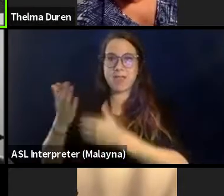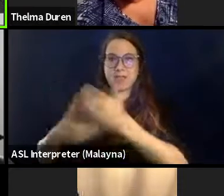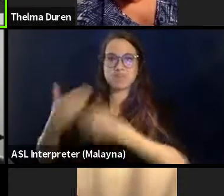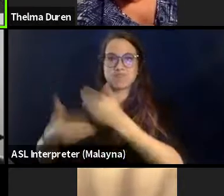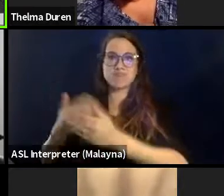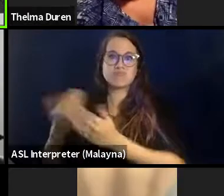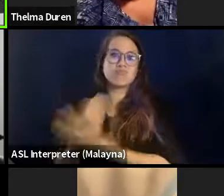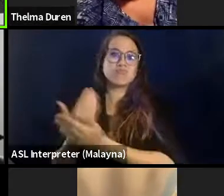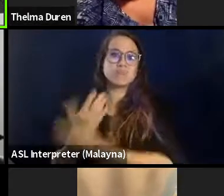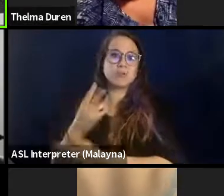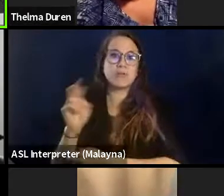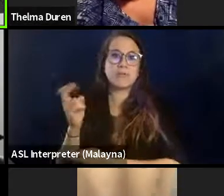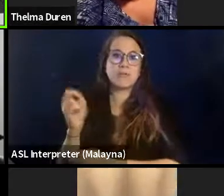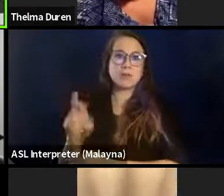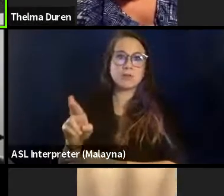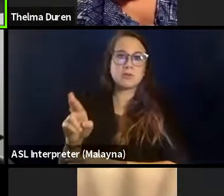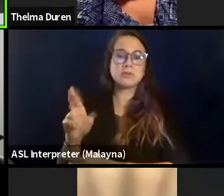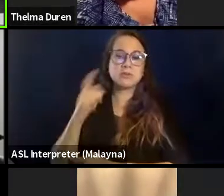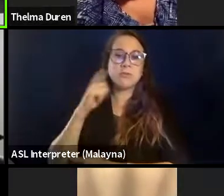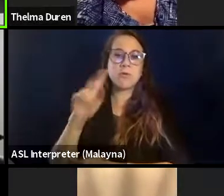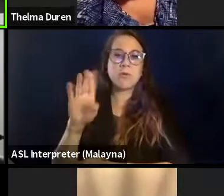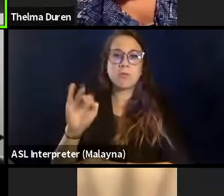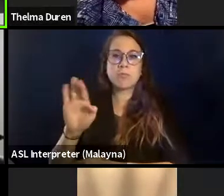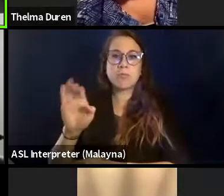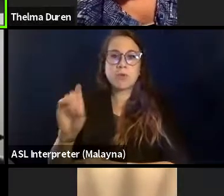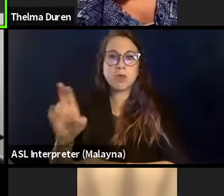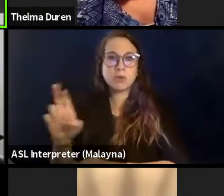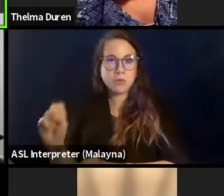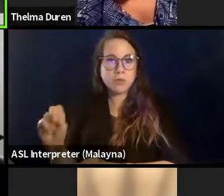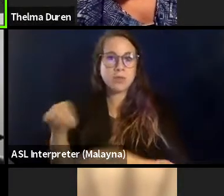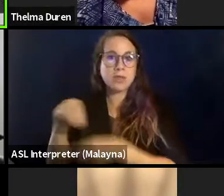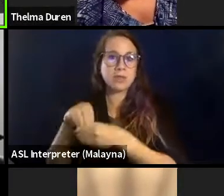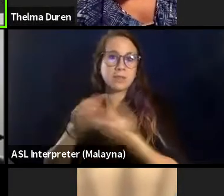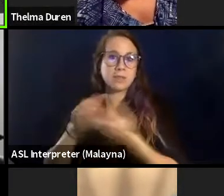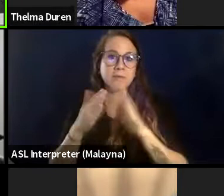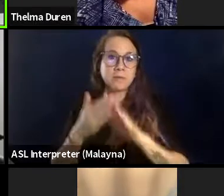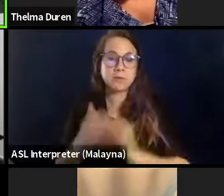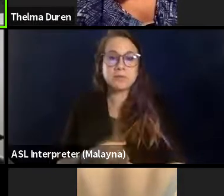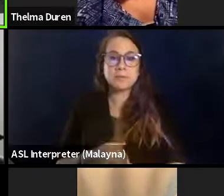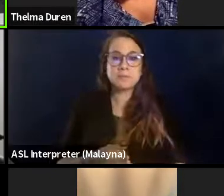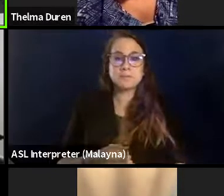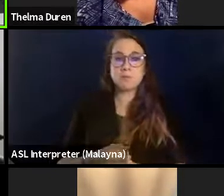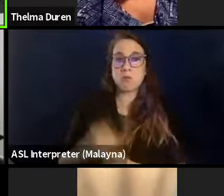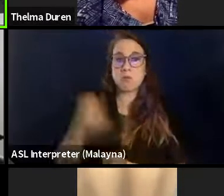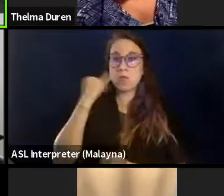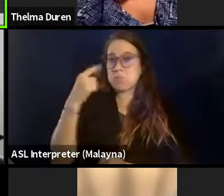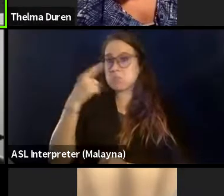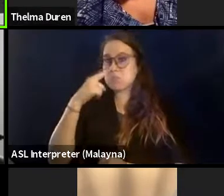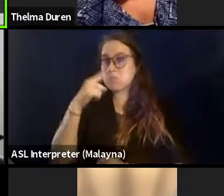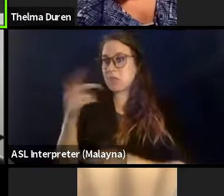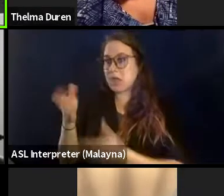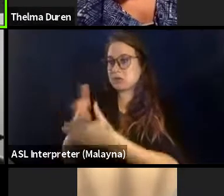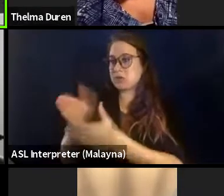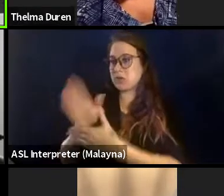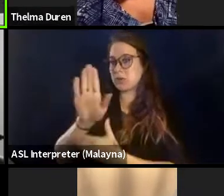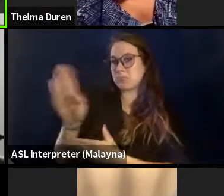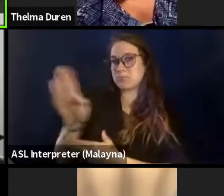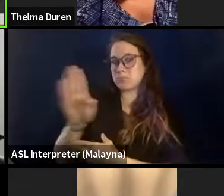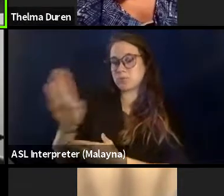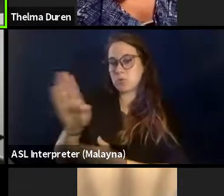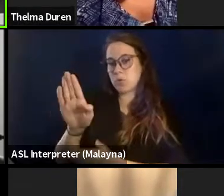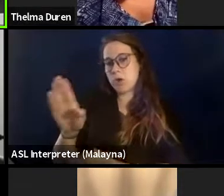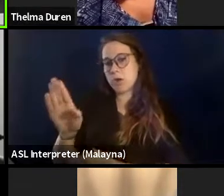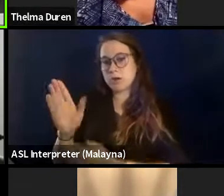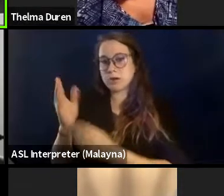new vendors for Breadcoin in the community. So Scott and Carrie, if you could share your contact